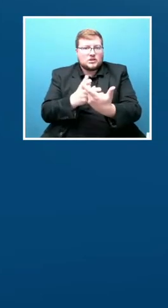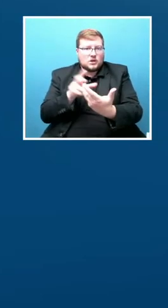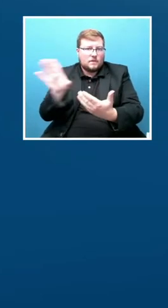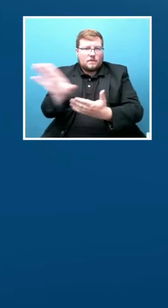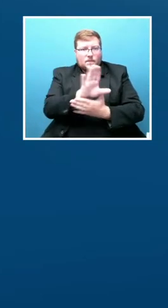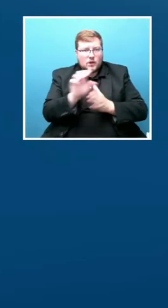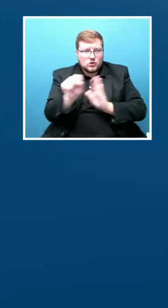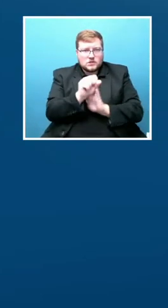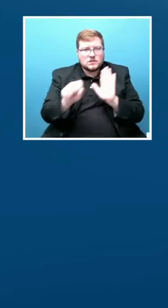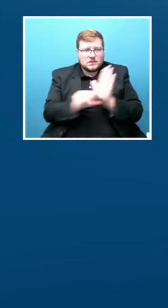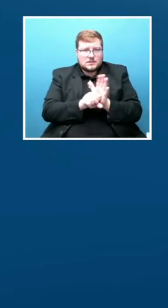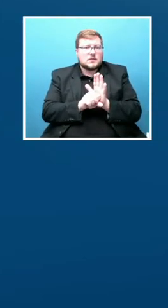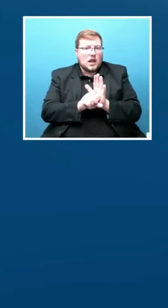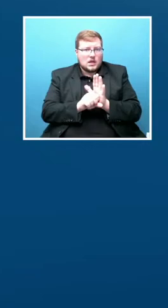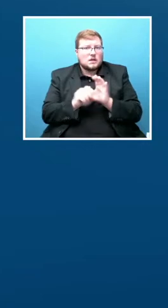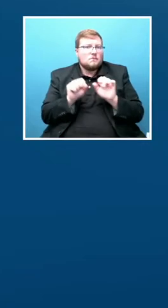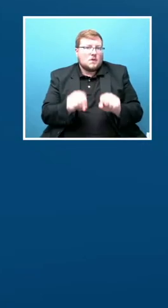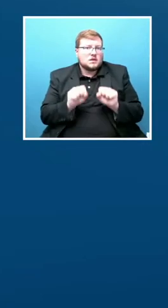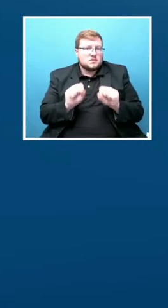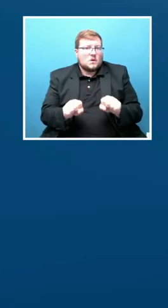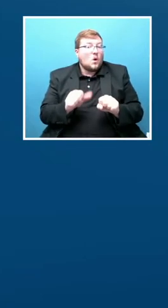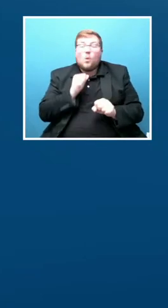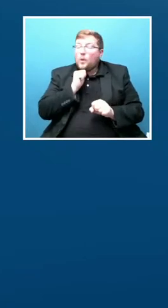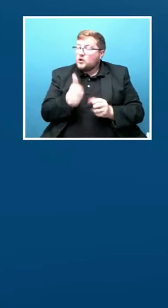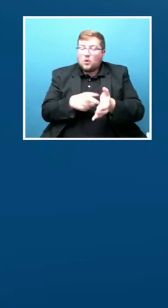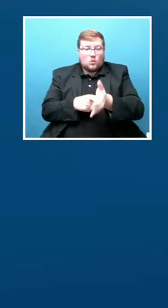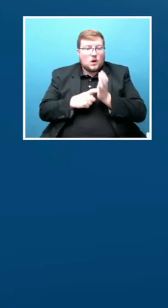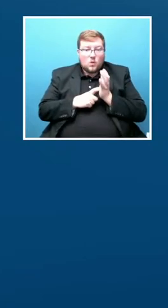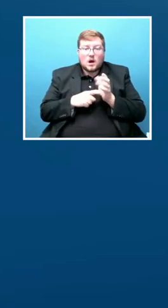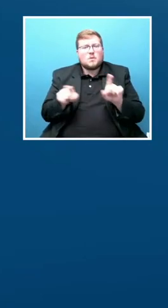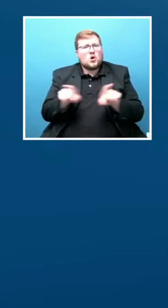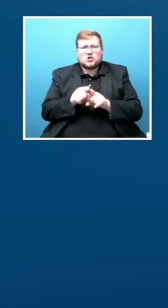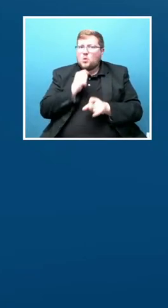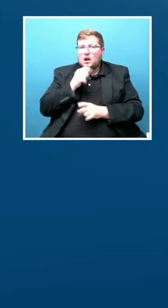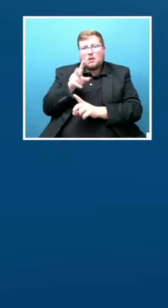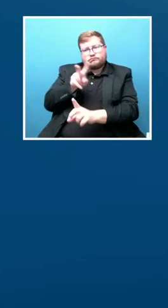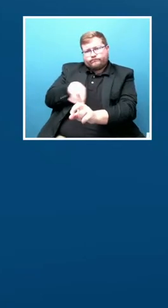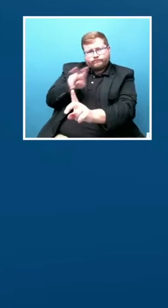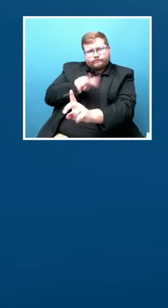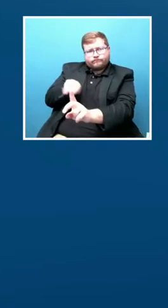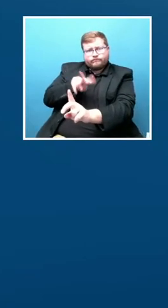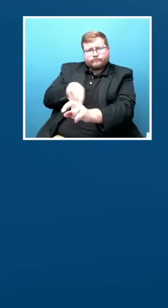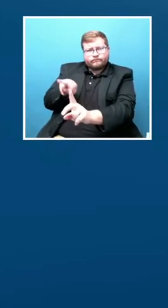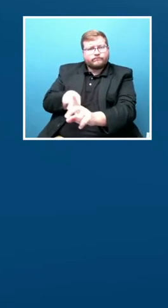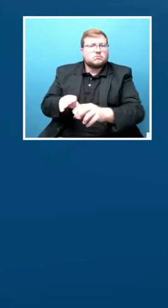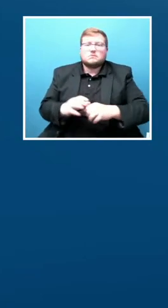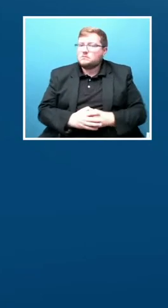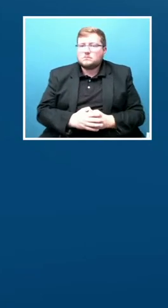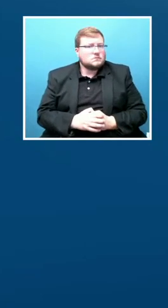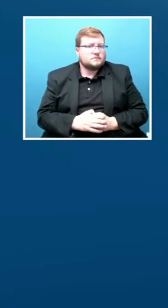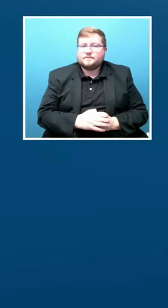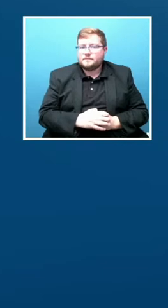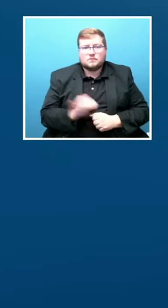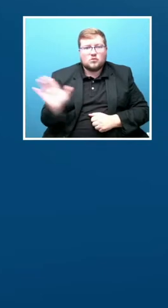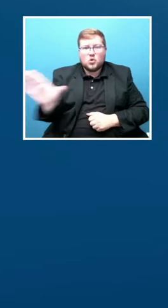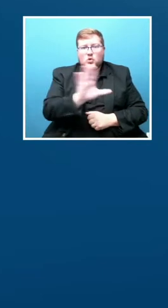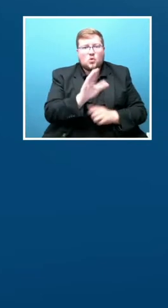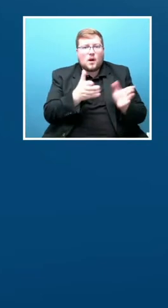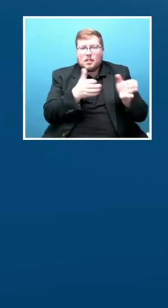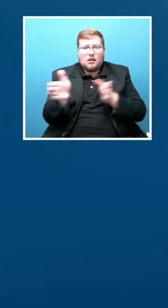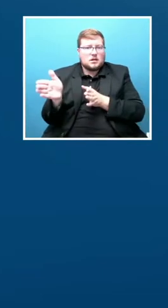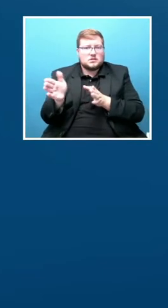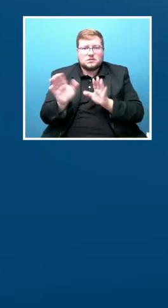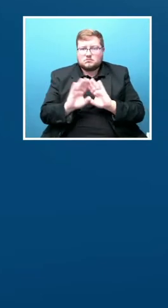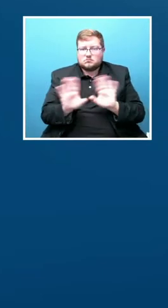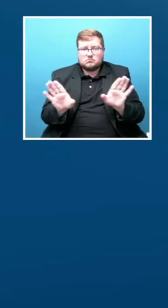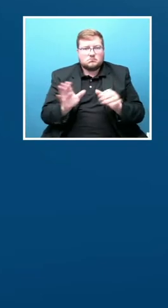require and we do not monitor these individual state party plans as it relates to